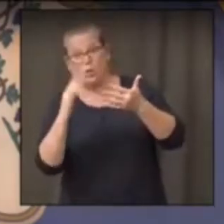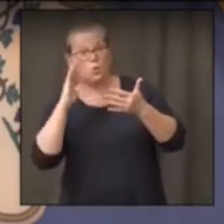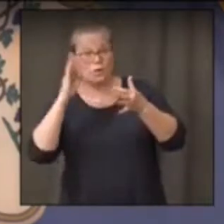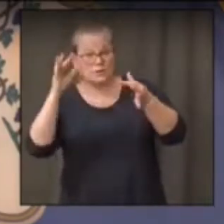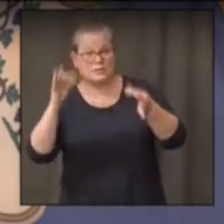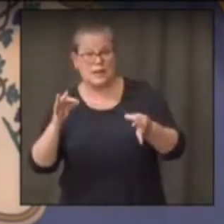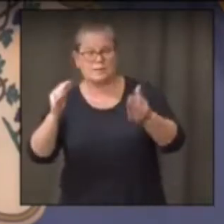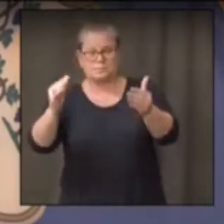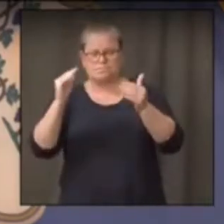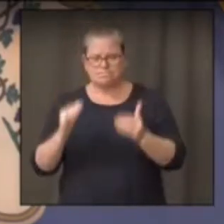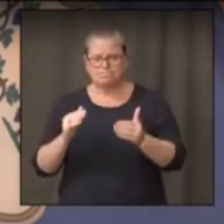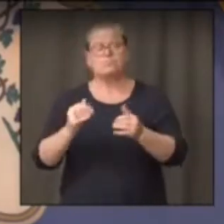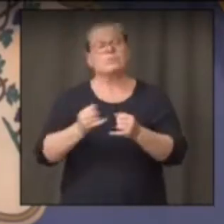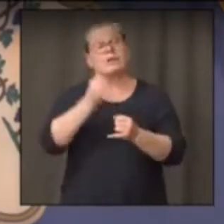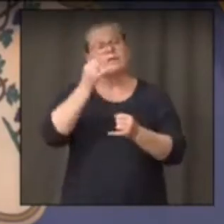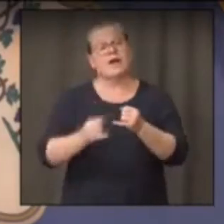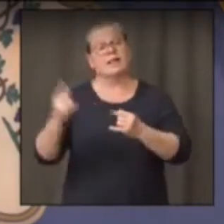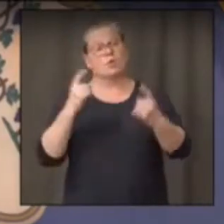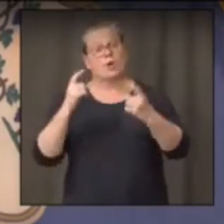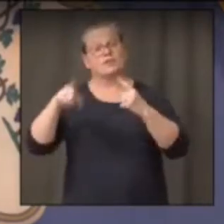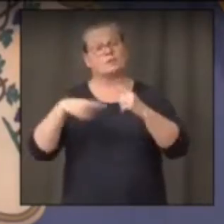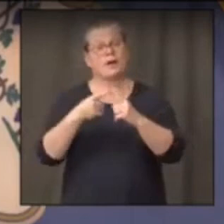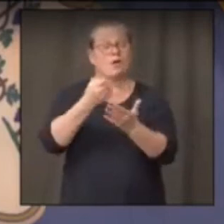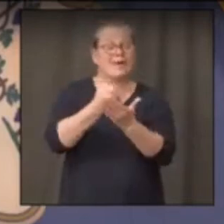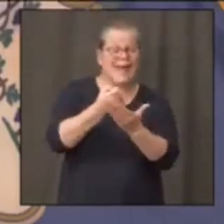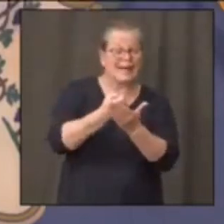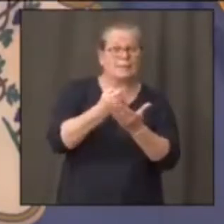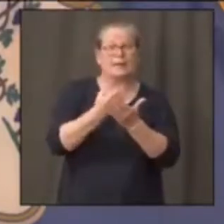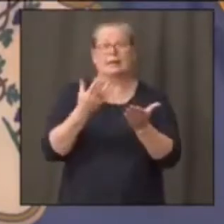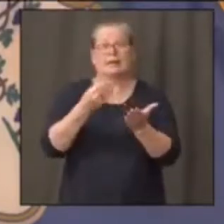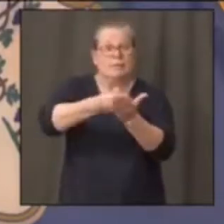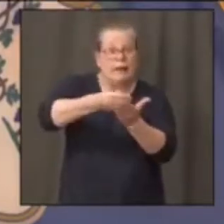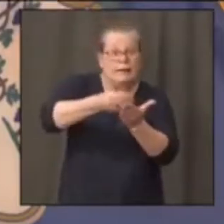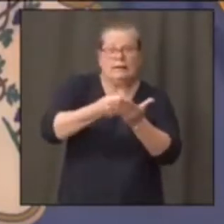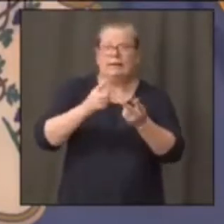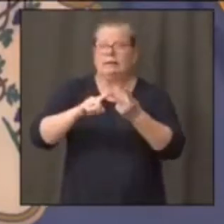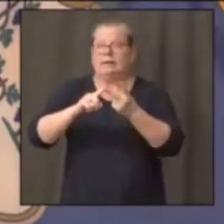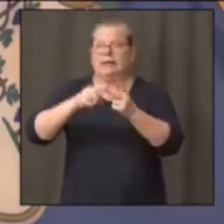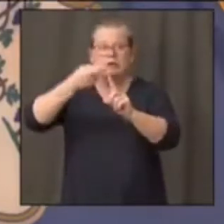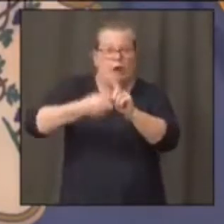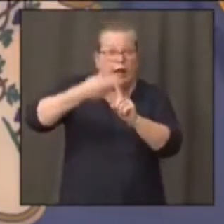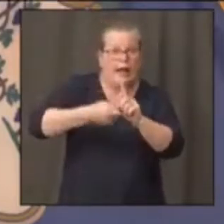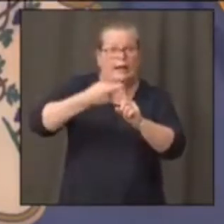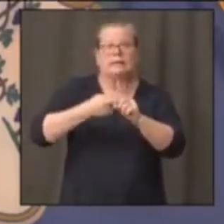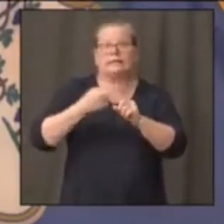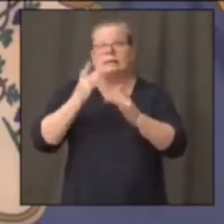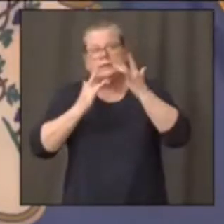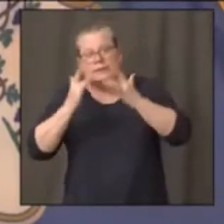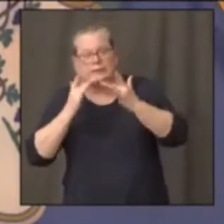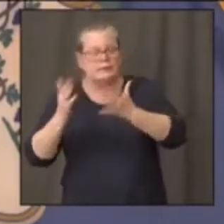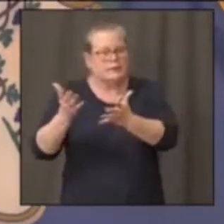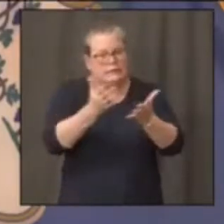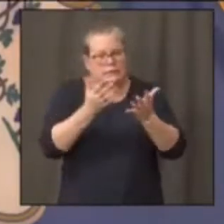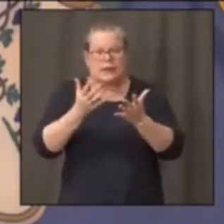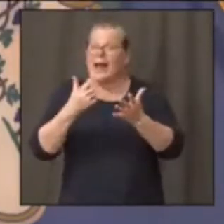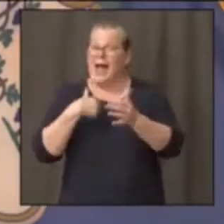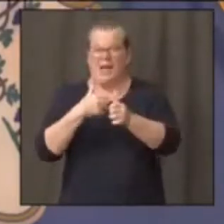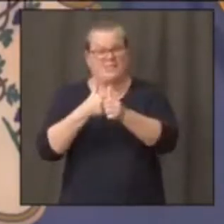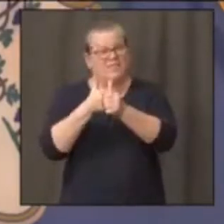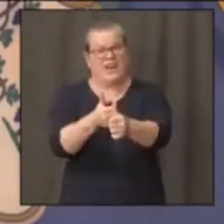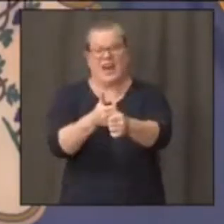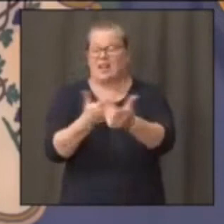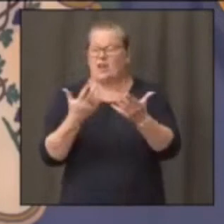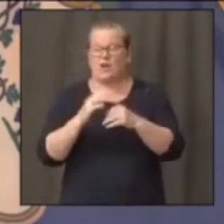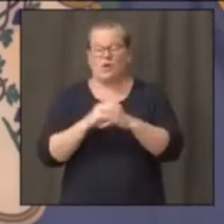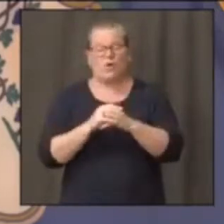is a really important time. I is following this, and we're all following this. Miguel is looking at this. The universities are looking at this.